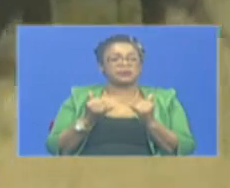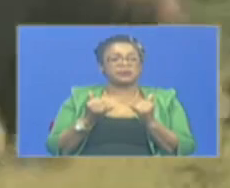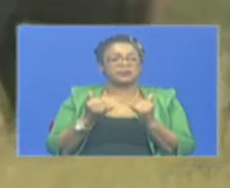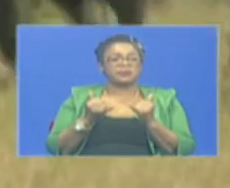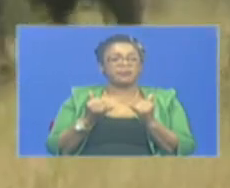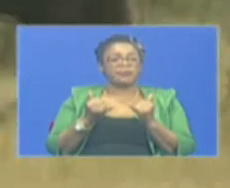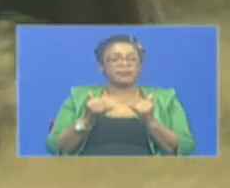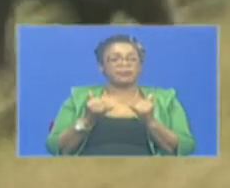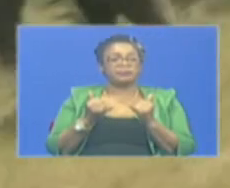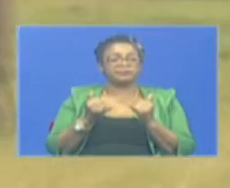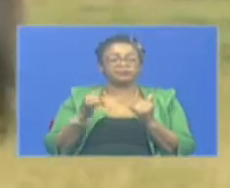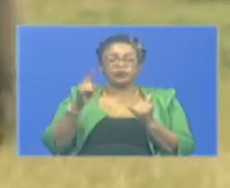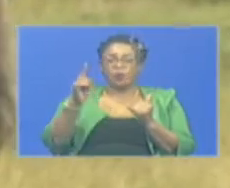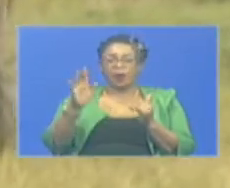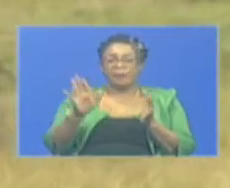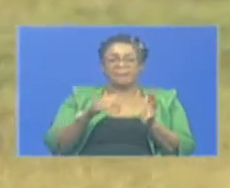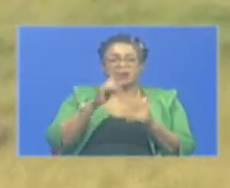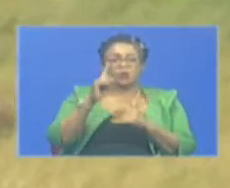One by one,